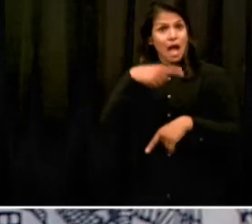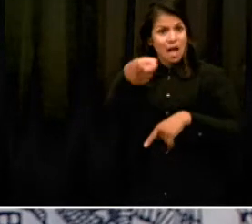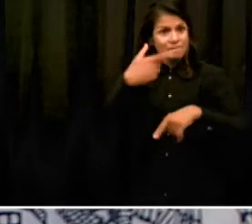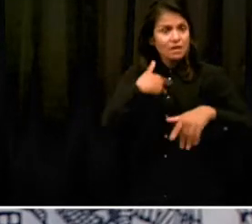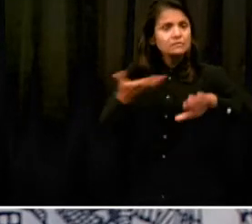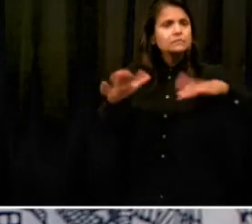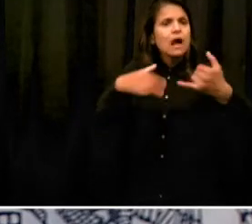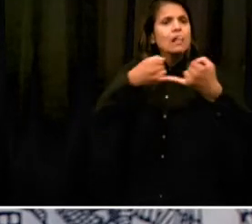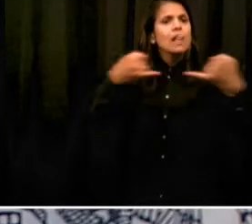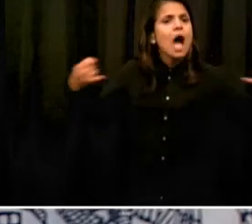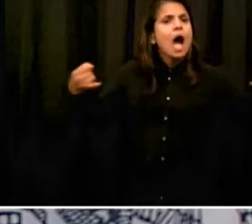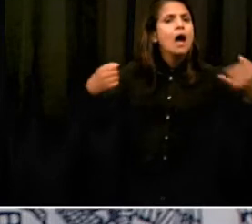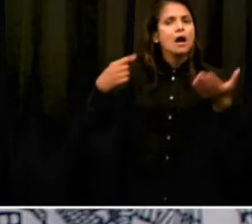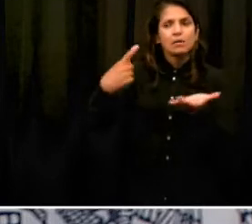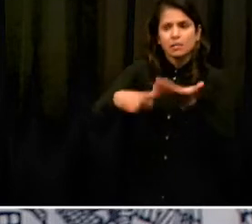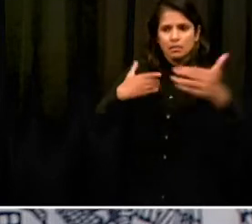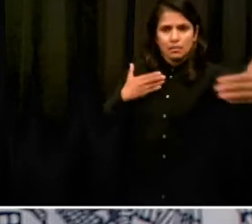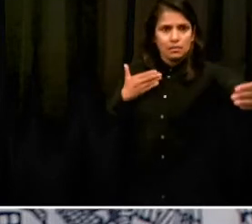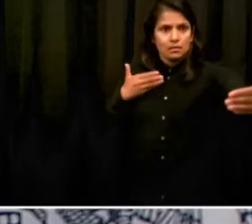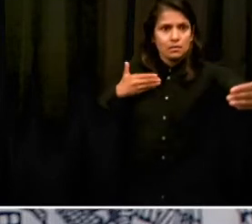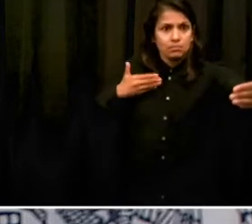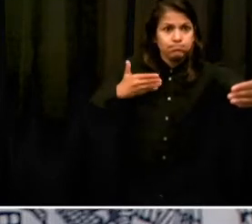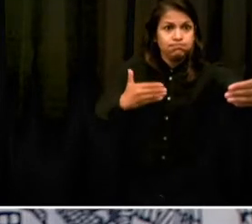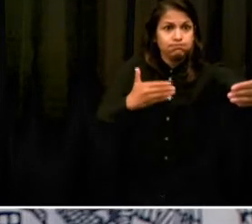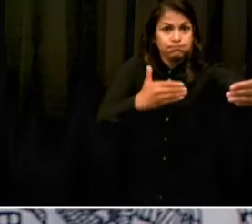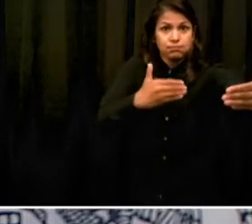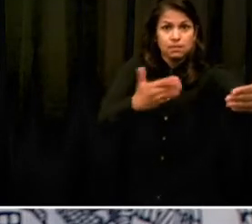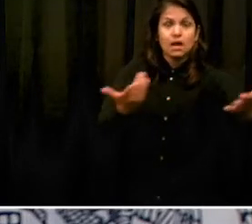tactic? Listen, Jillian,